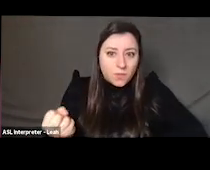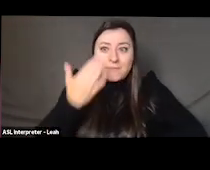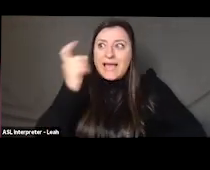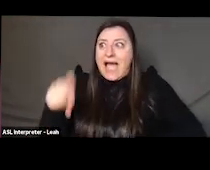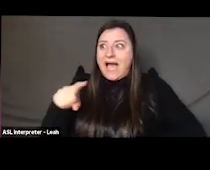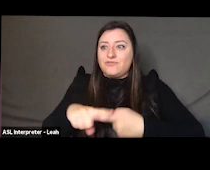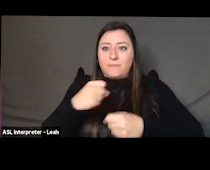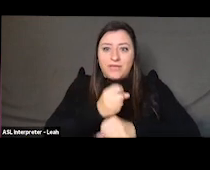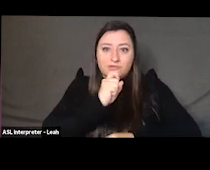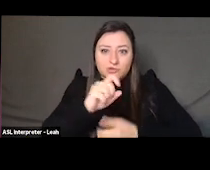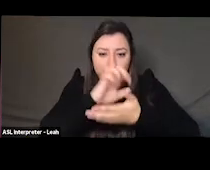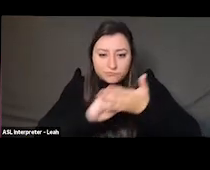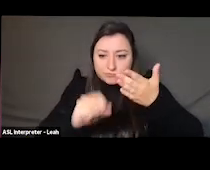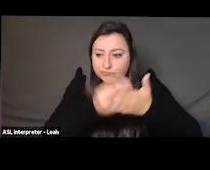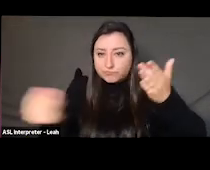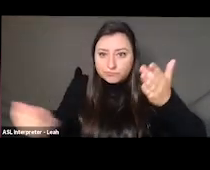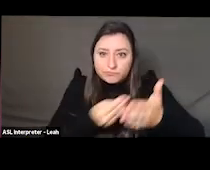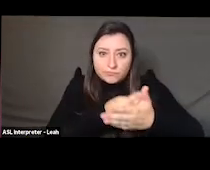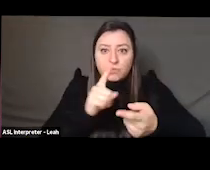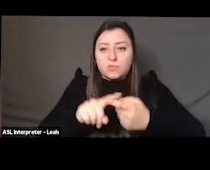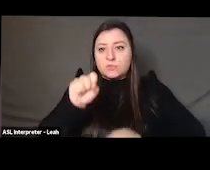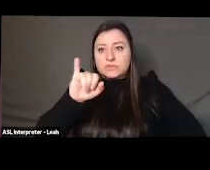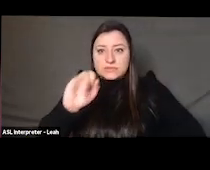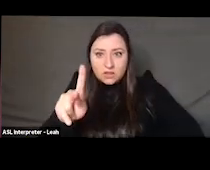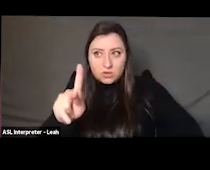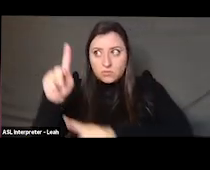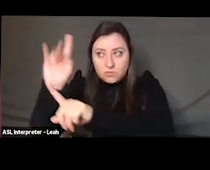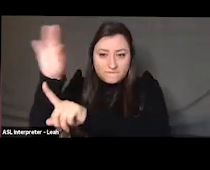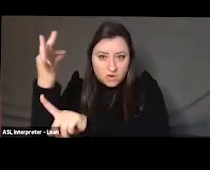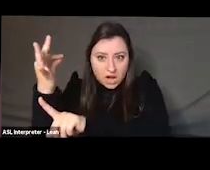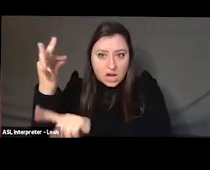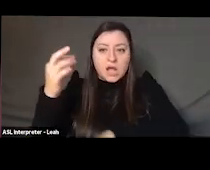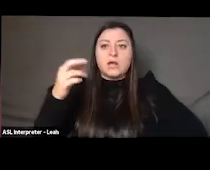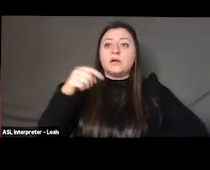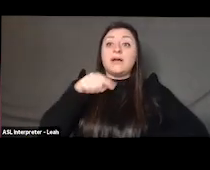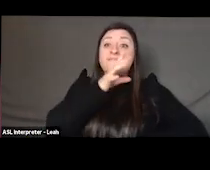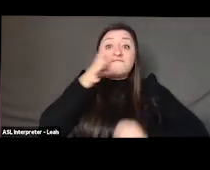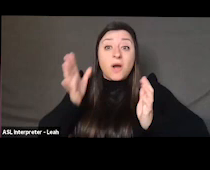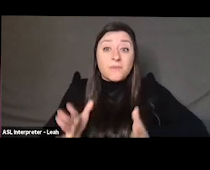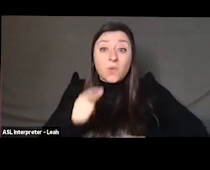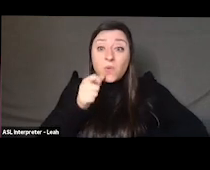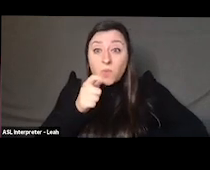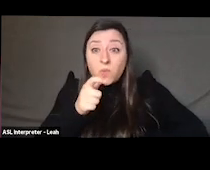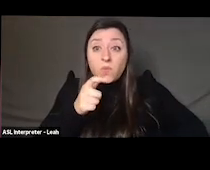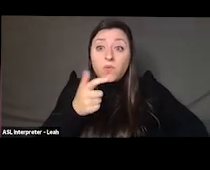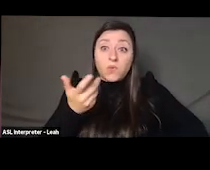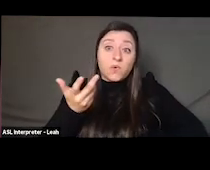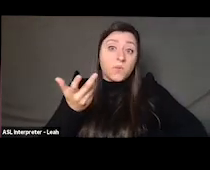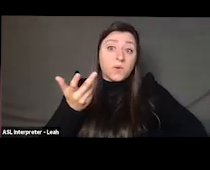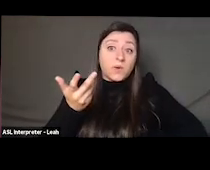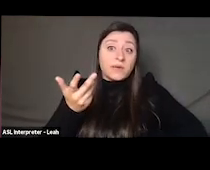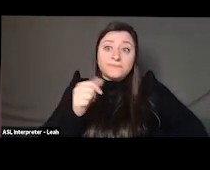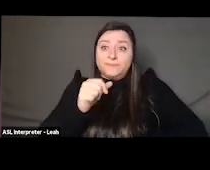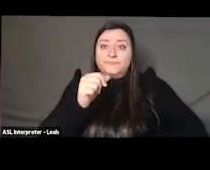the transactions related to the silk industry with France. These farmers who were who